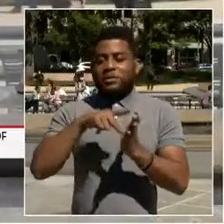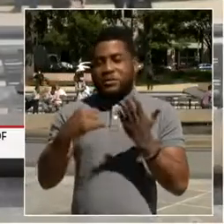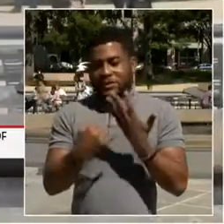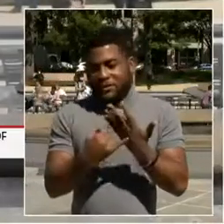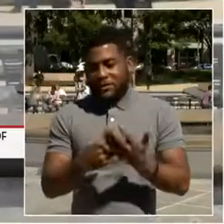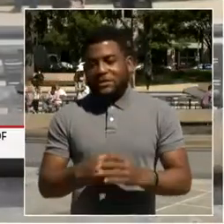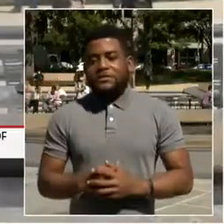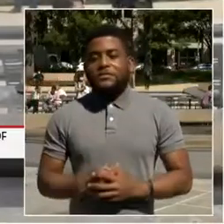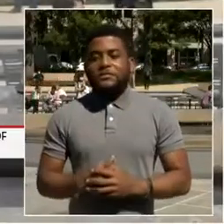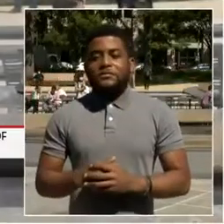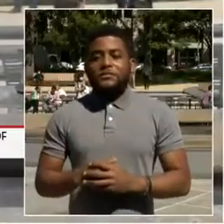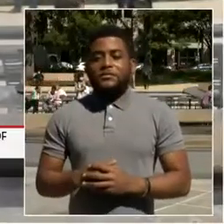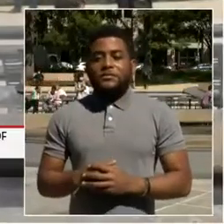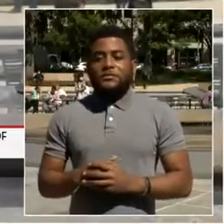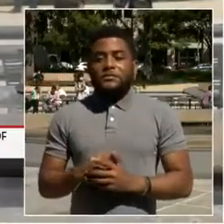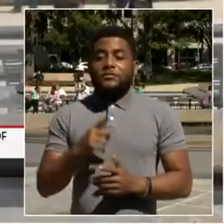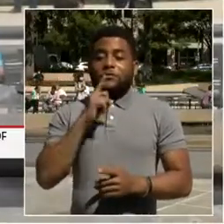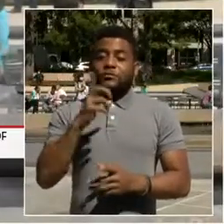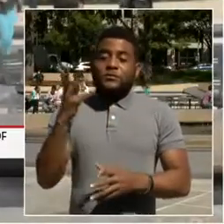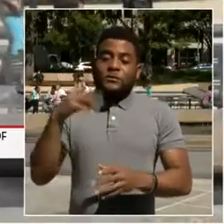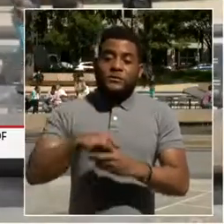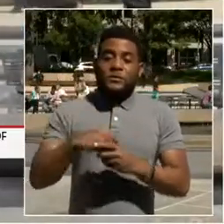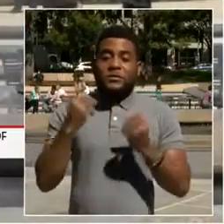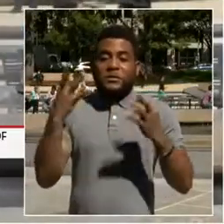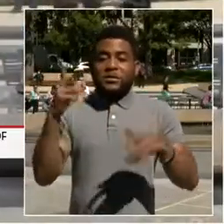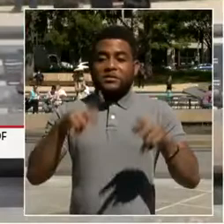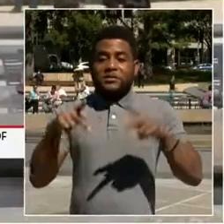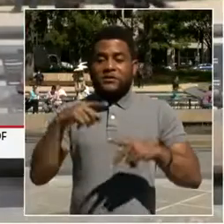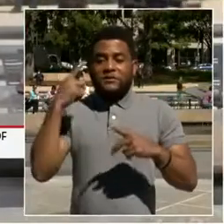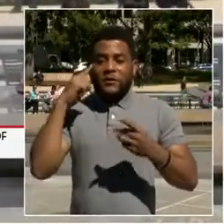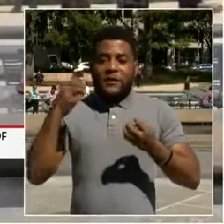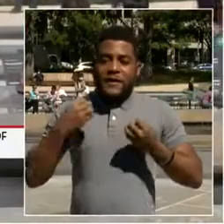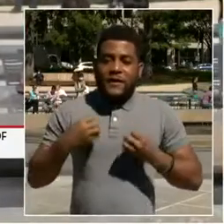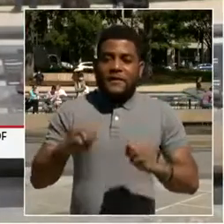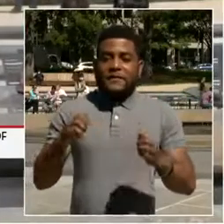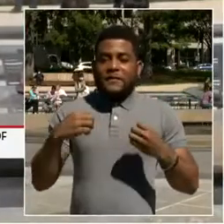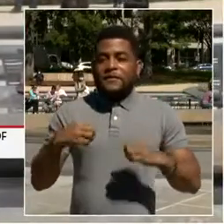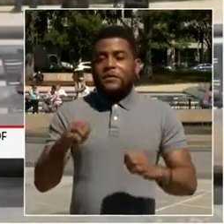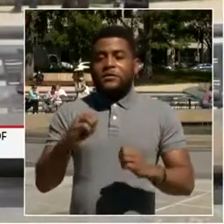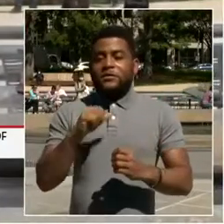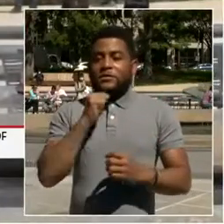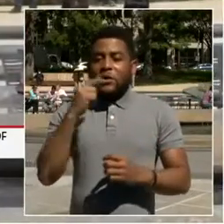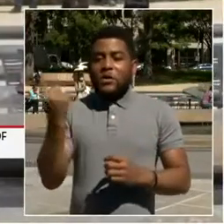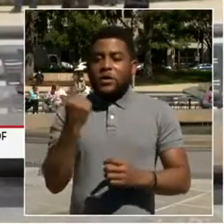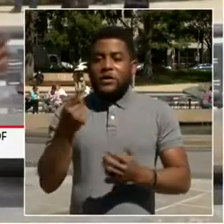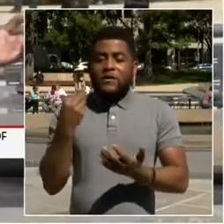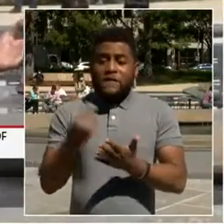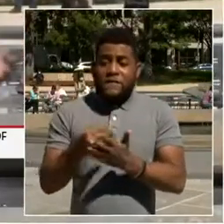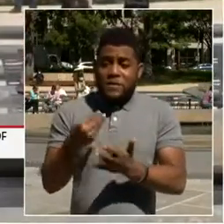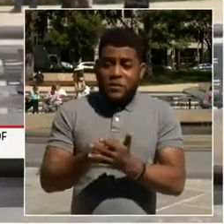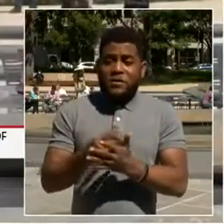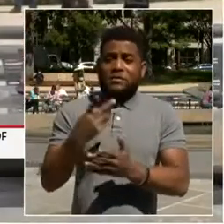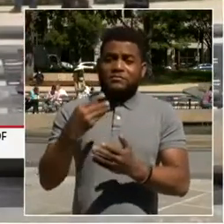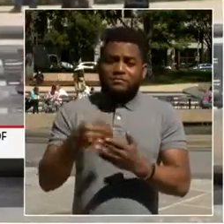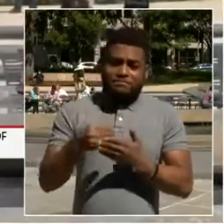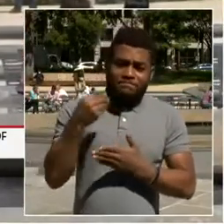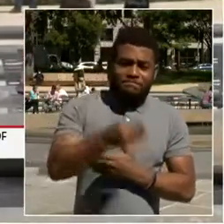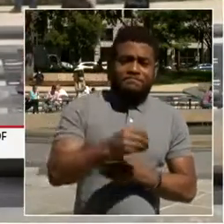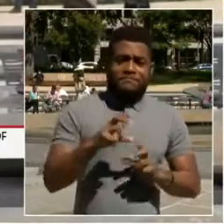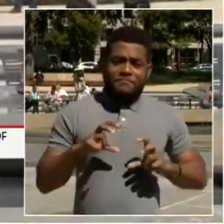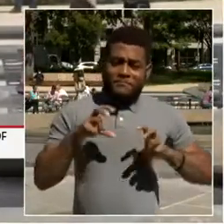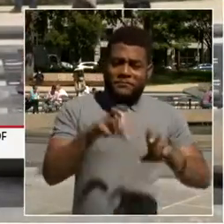been involved in this effort. But she didn't only fund the renovations. She and her leadership team, including Beverly